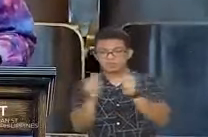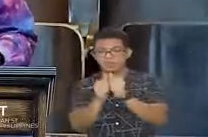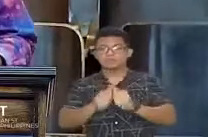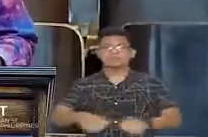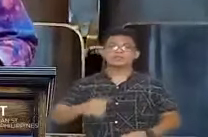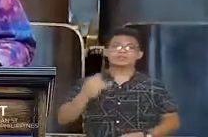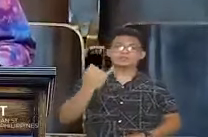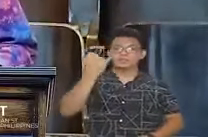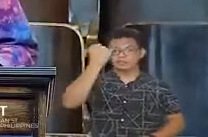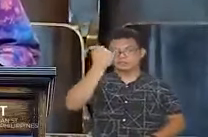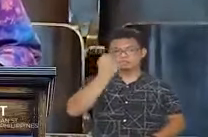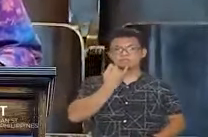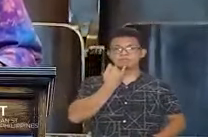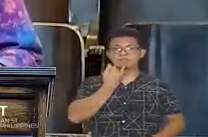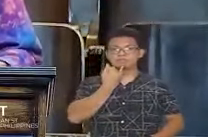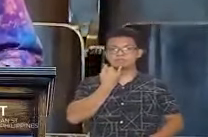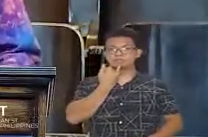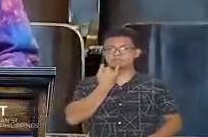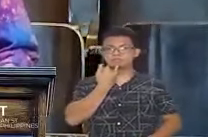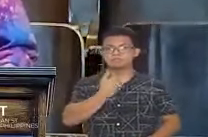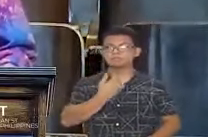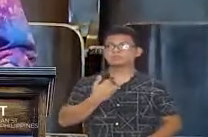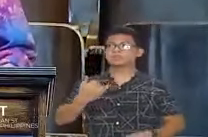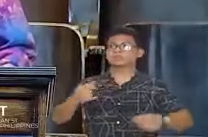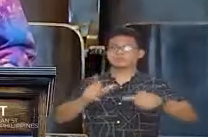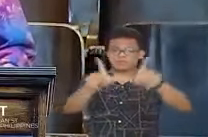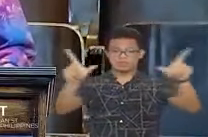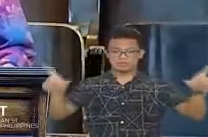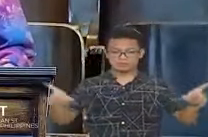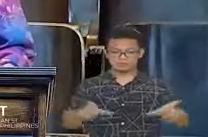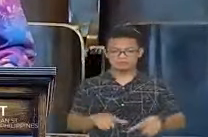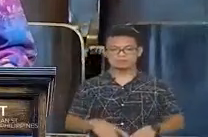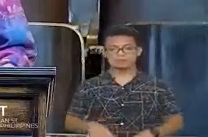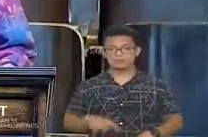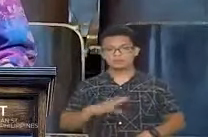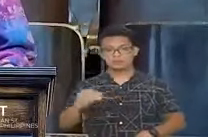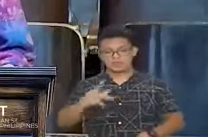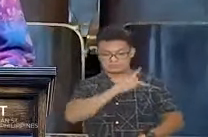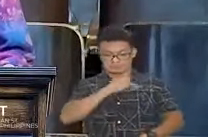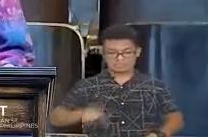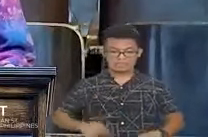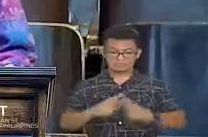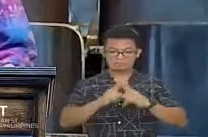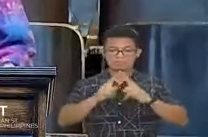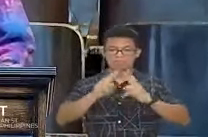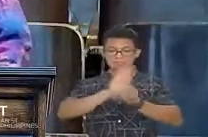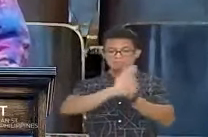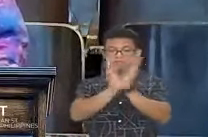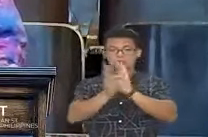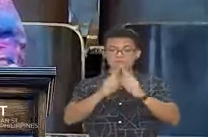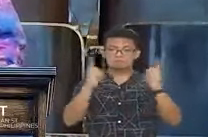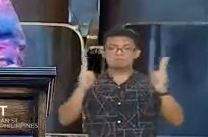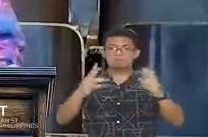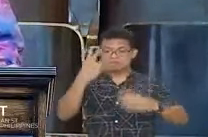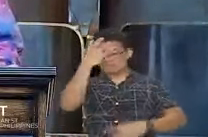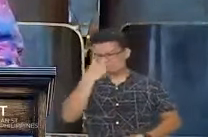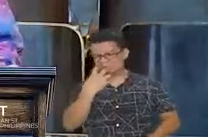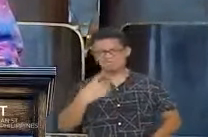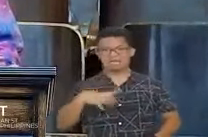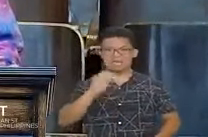And of all things, the king was very angry. He could not find